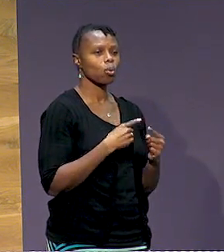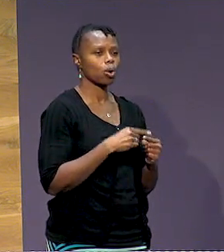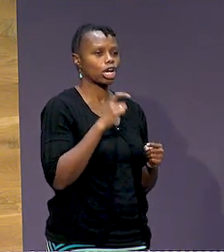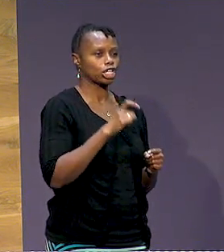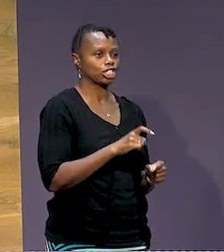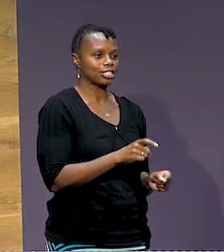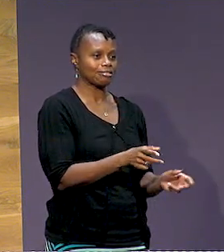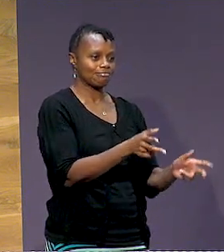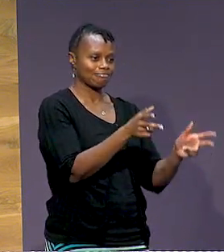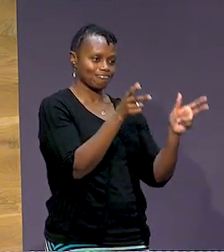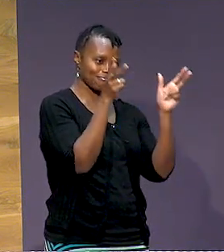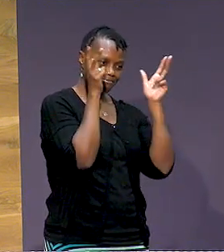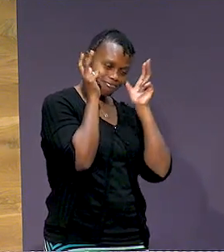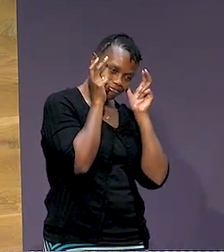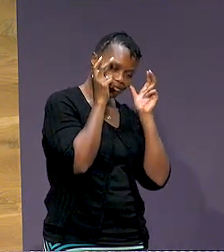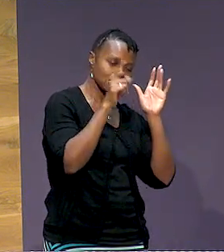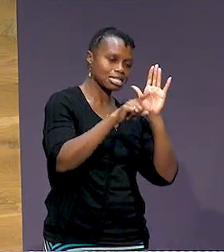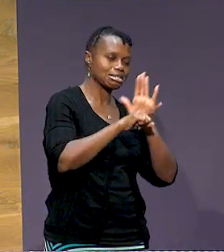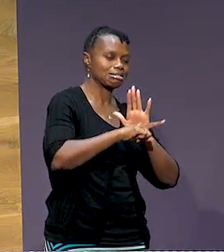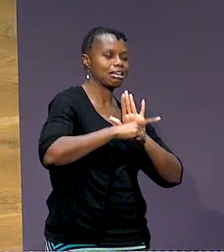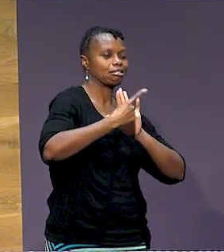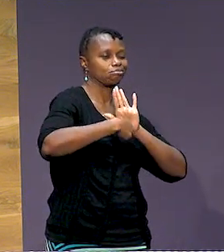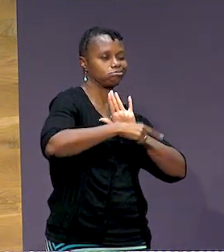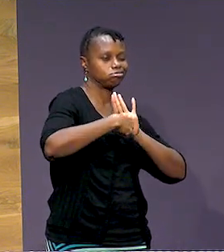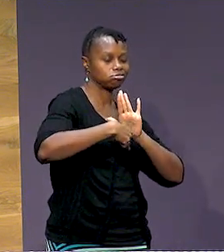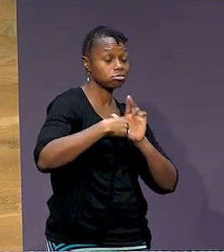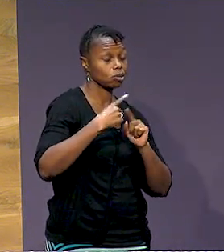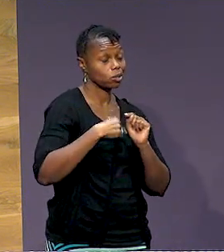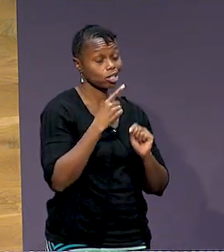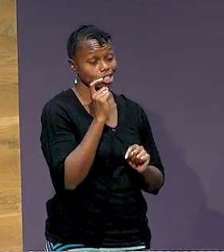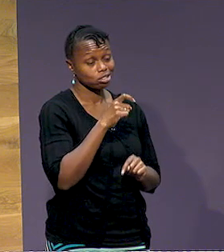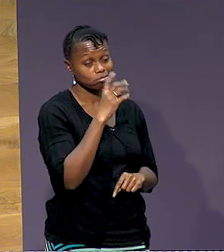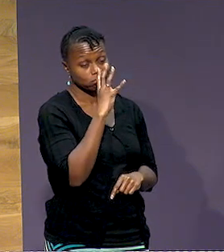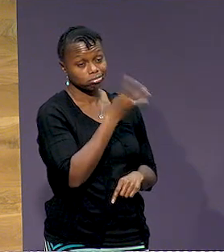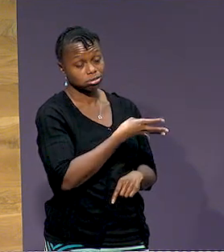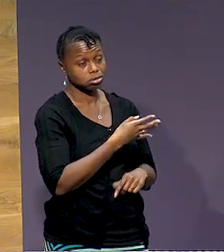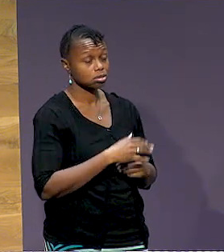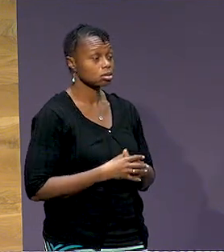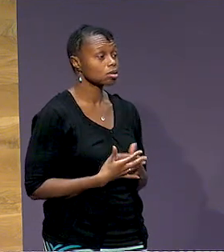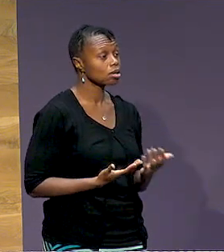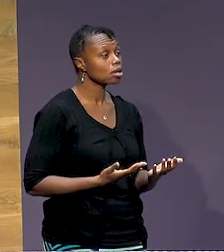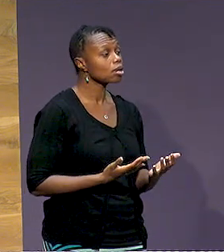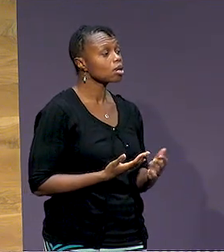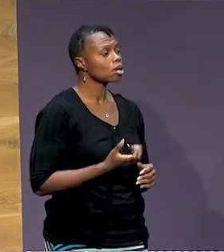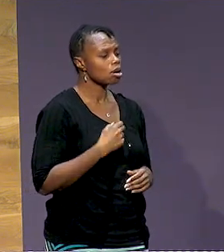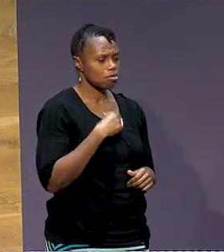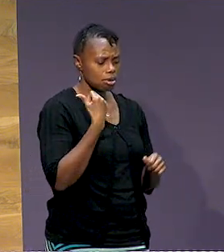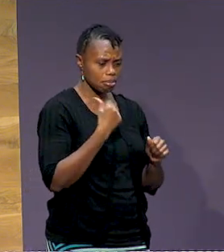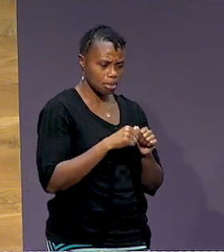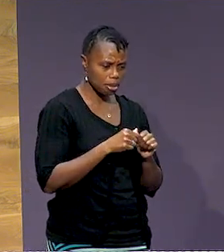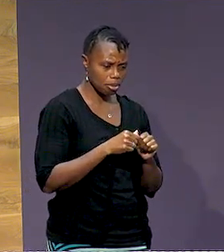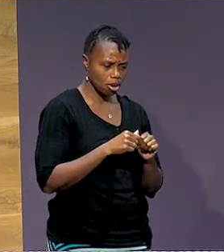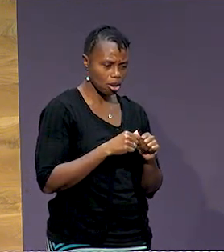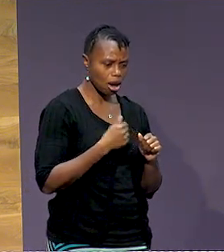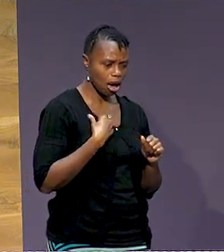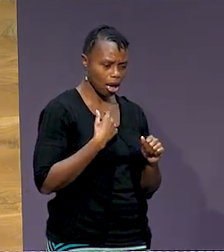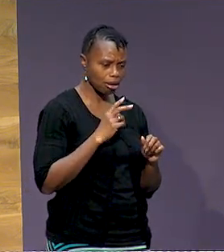negative criticism, right? And when to not listen to it. There was a video I put out